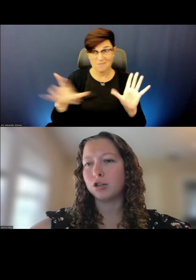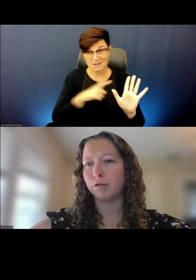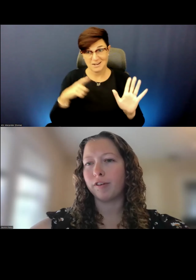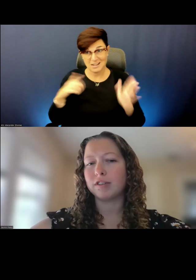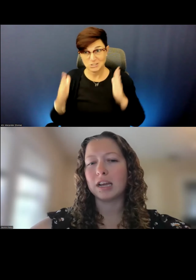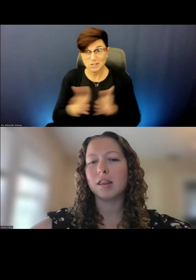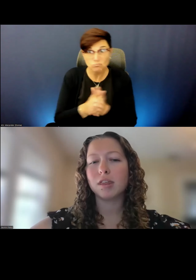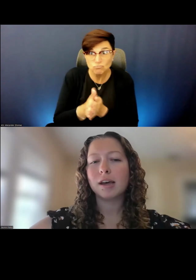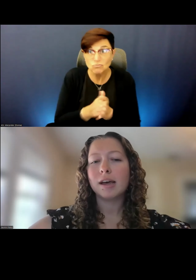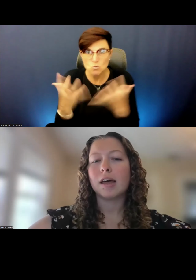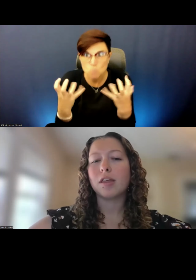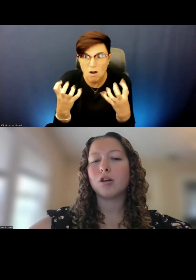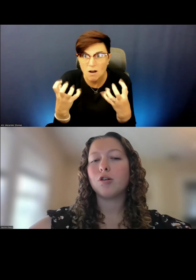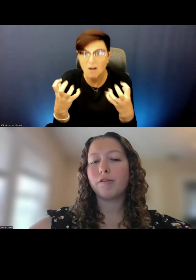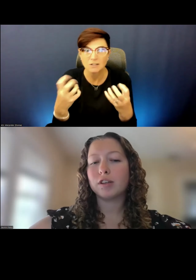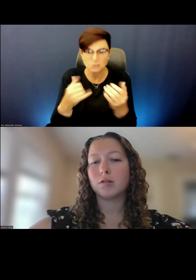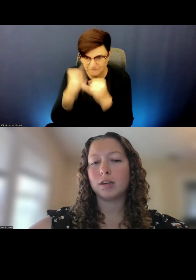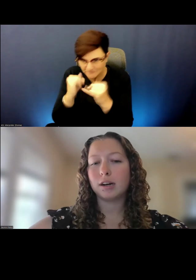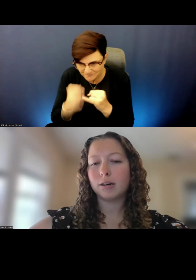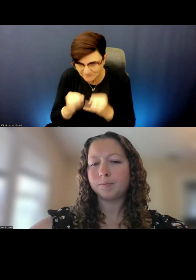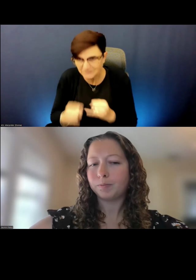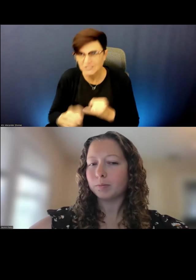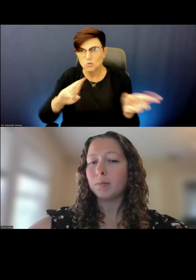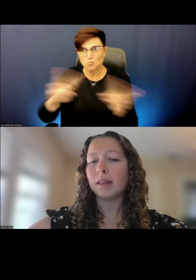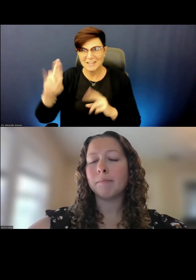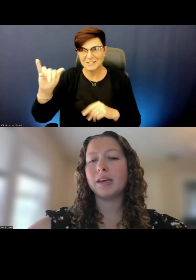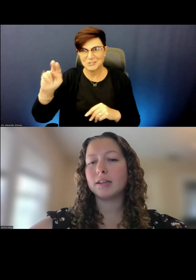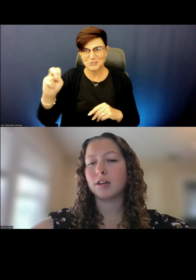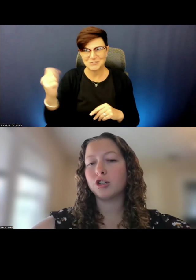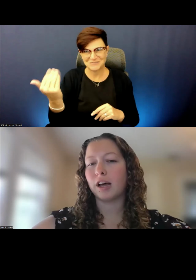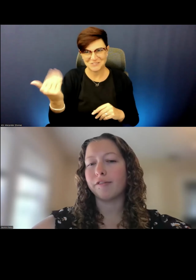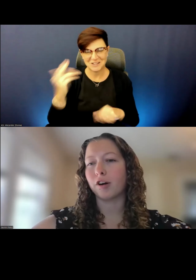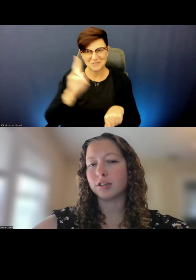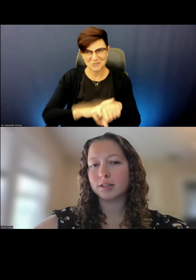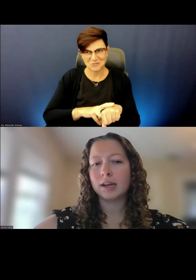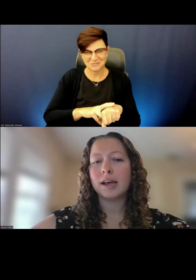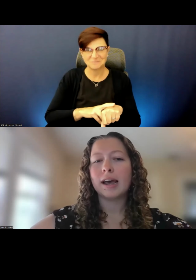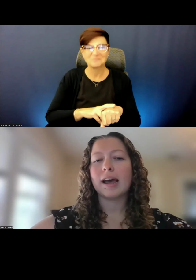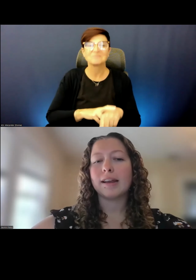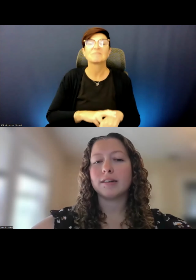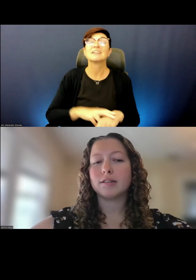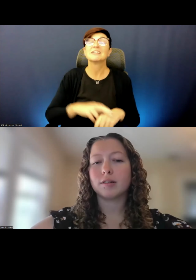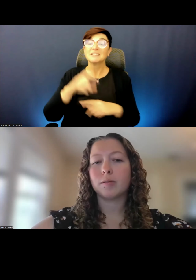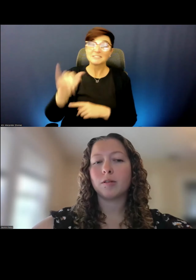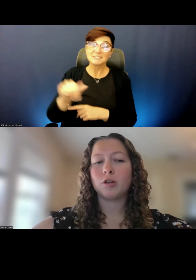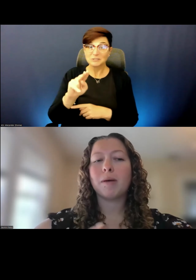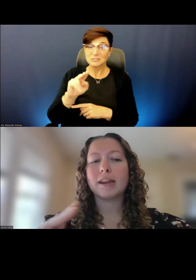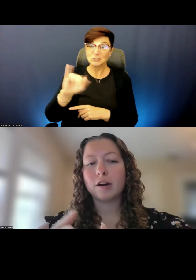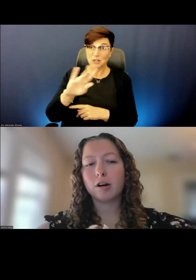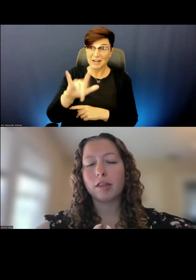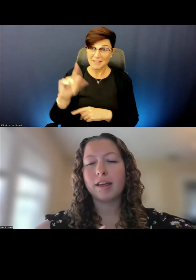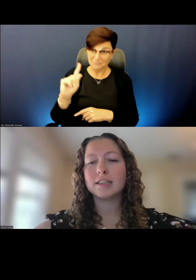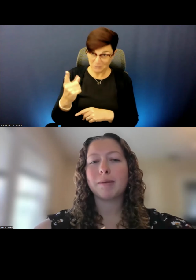passed by June 15th. And then the new fiscal year begins on July 1st. And you